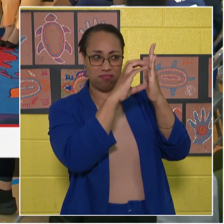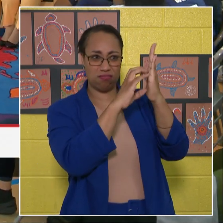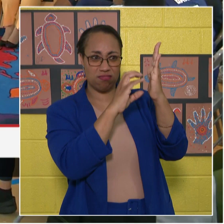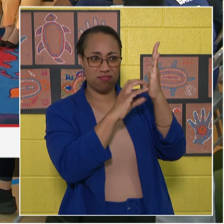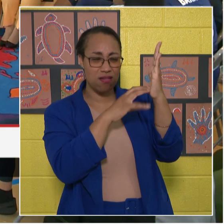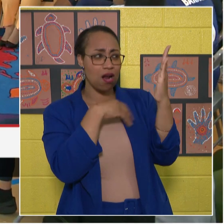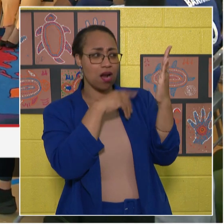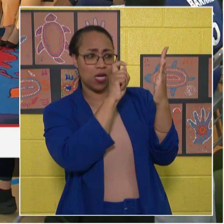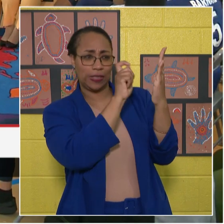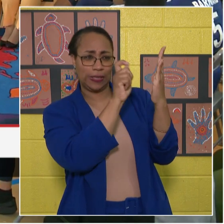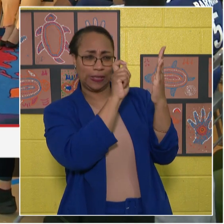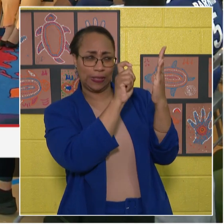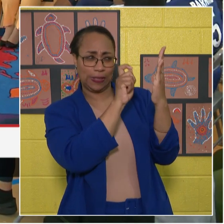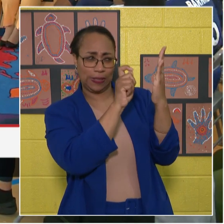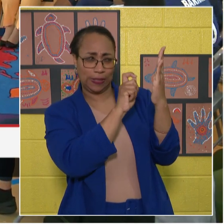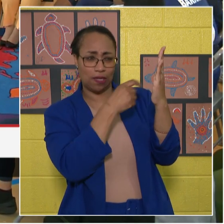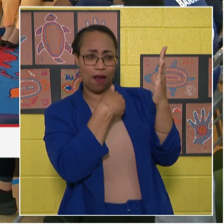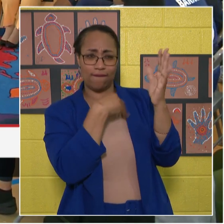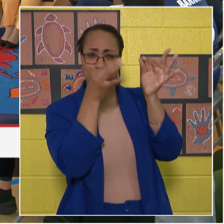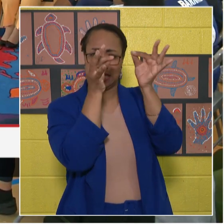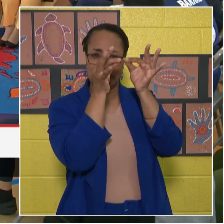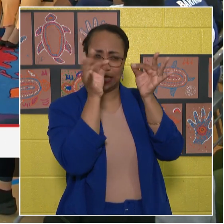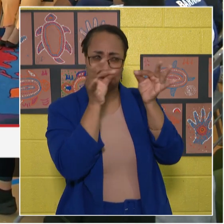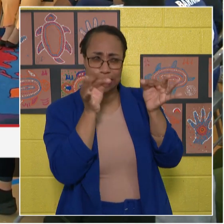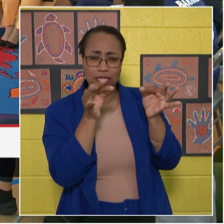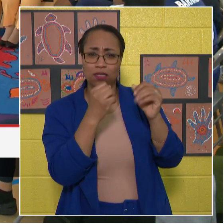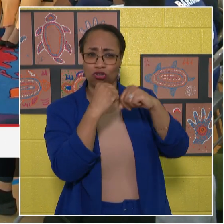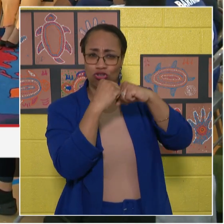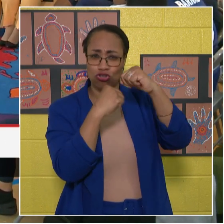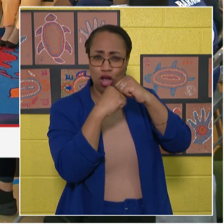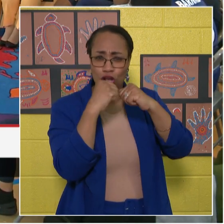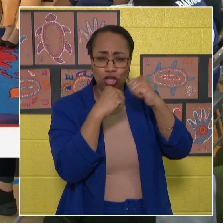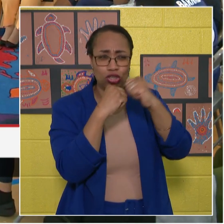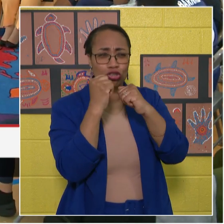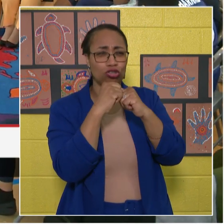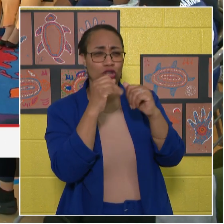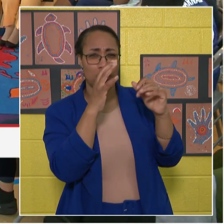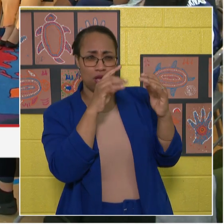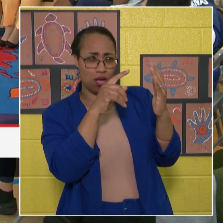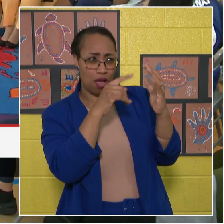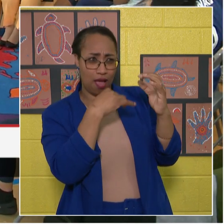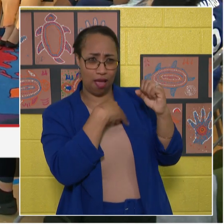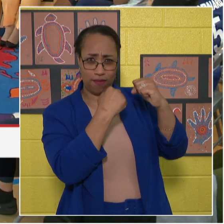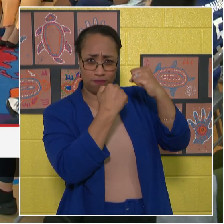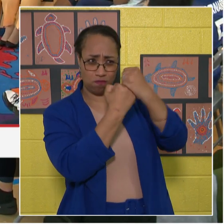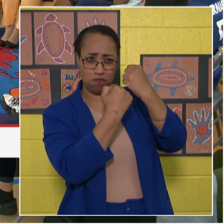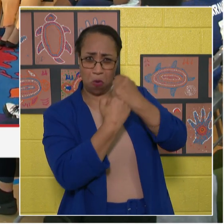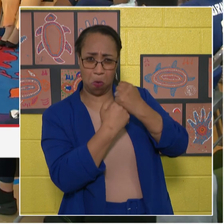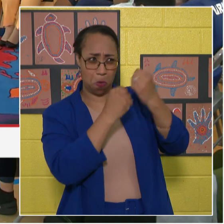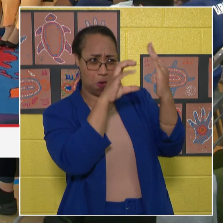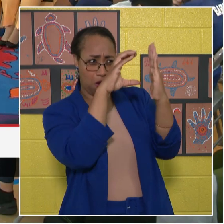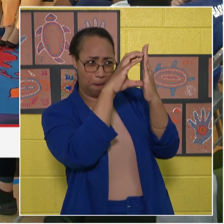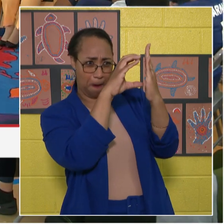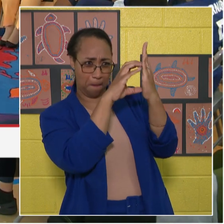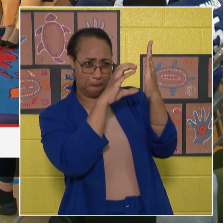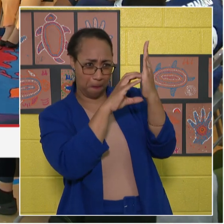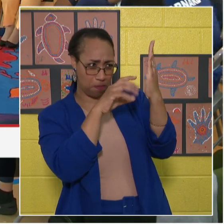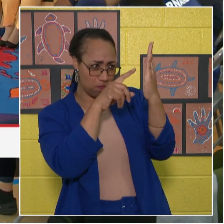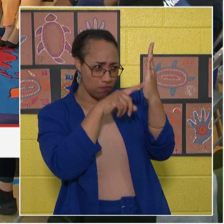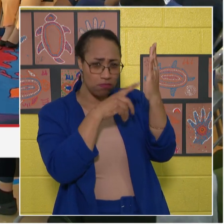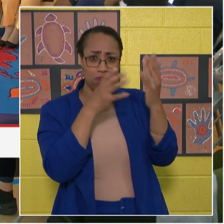sentence structure, it had the 3 supporting arguments and examples, it had the opening and closing. And